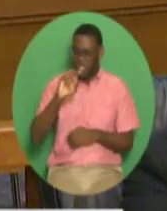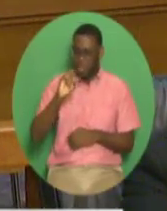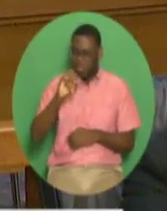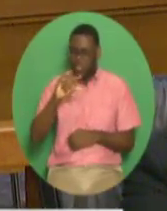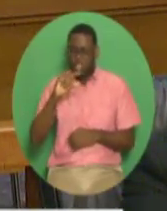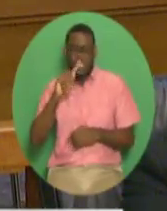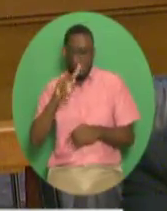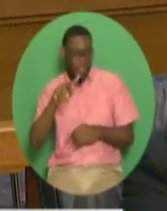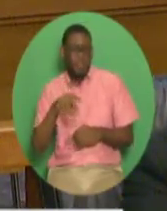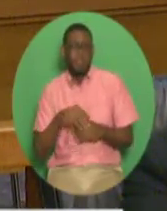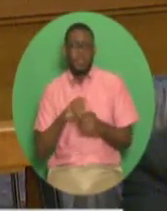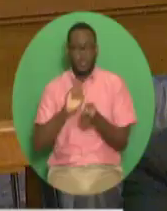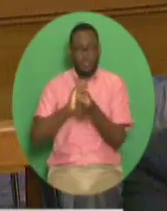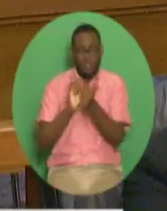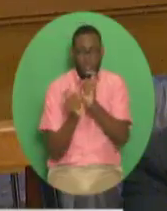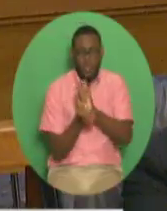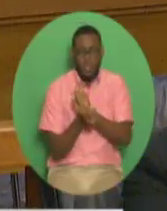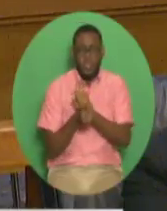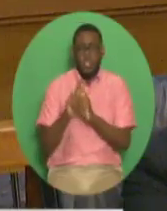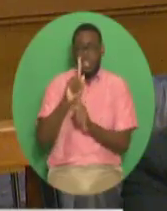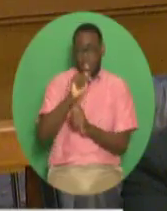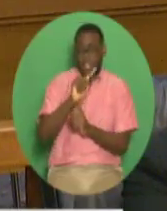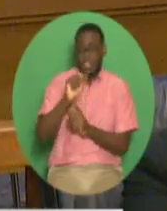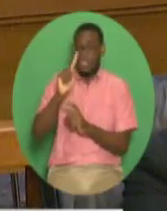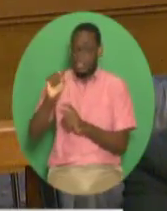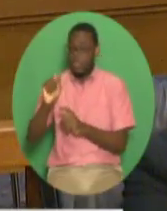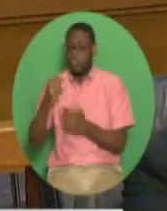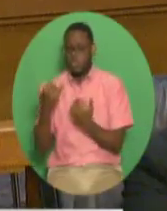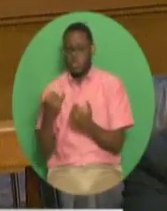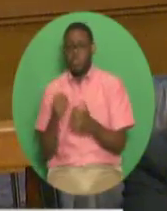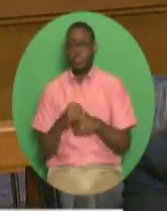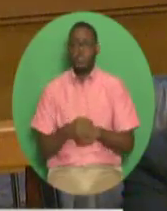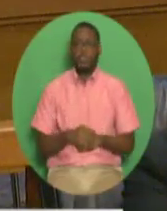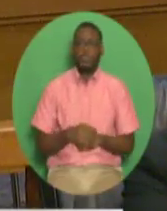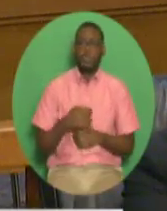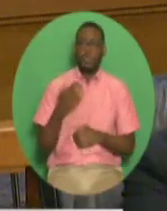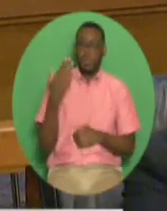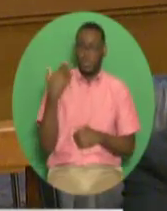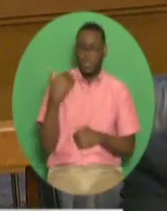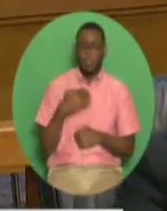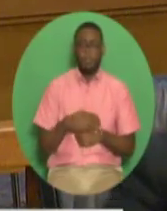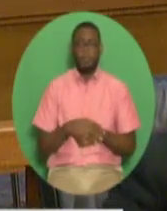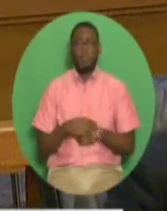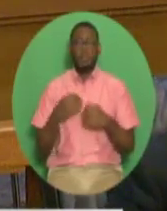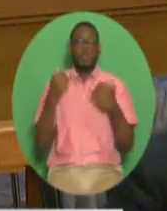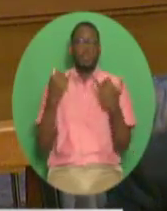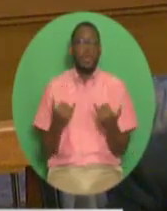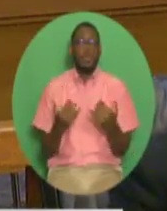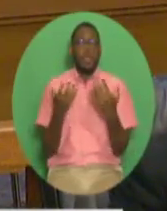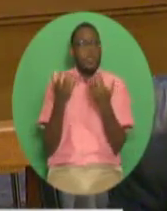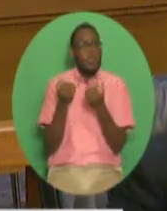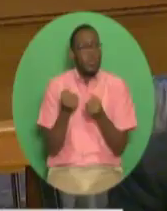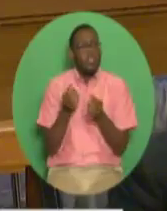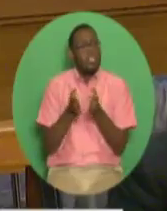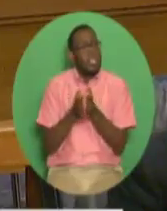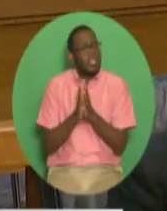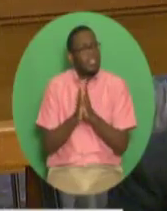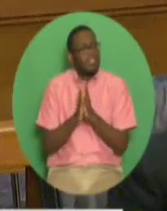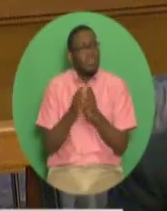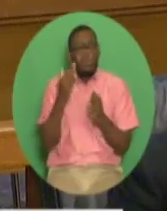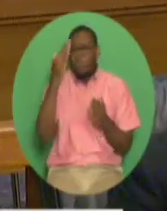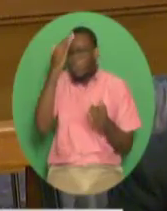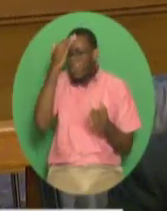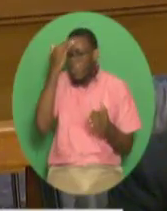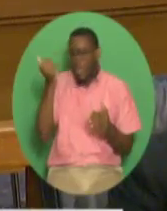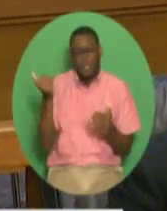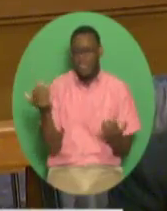and to seek further information. I know that that has been mentioned, and to seek further clarification as to the rationale as to